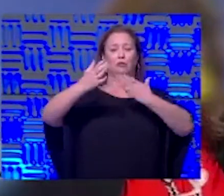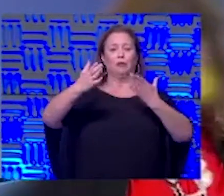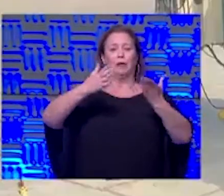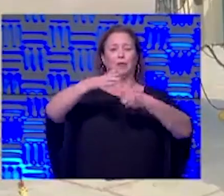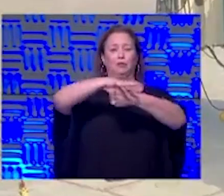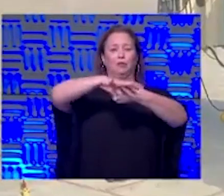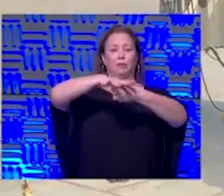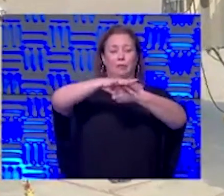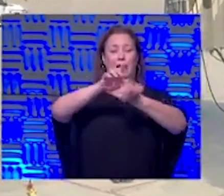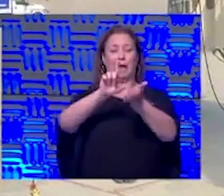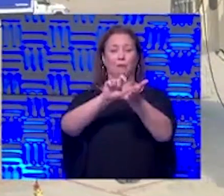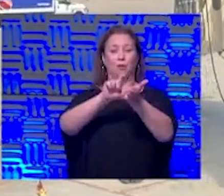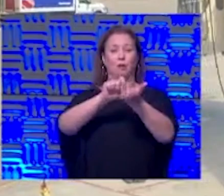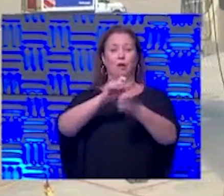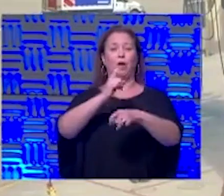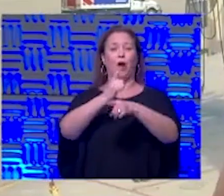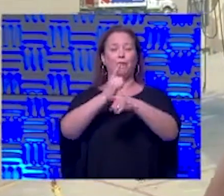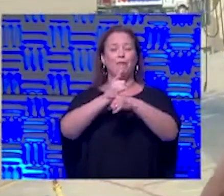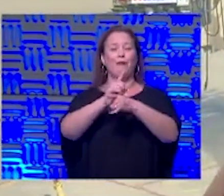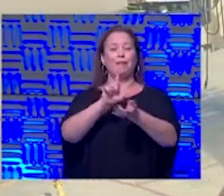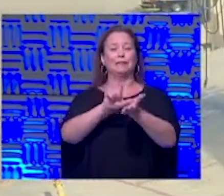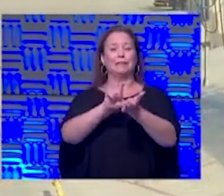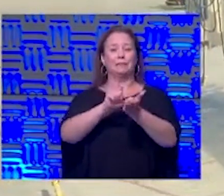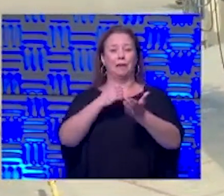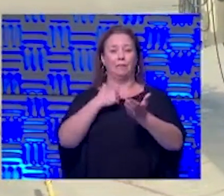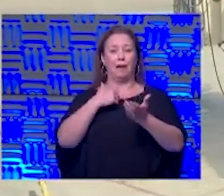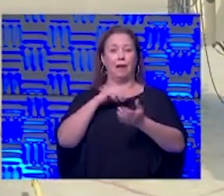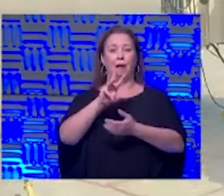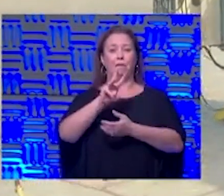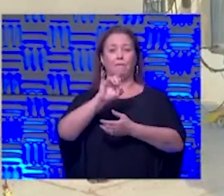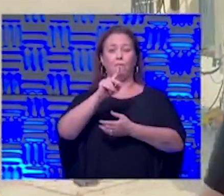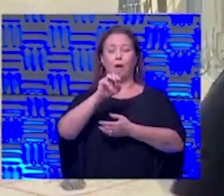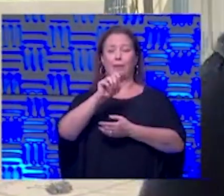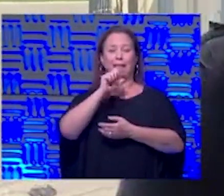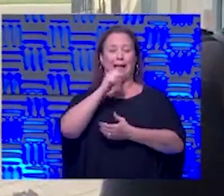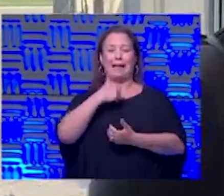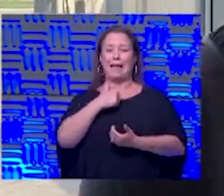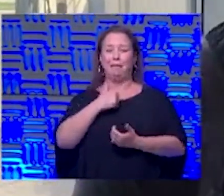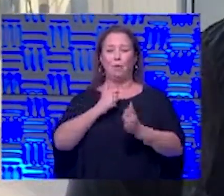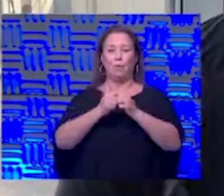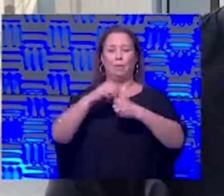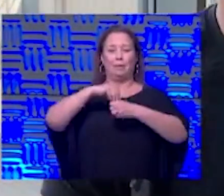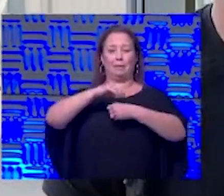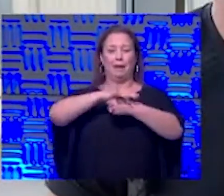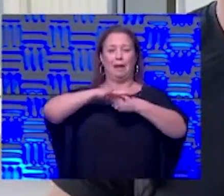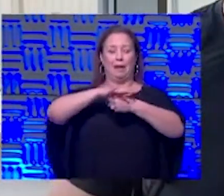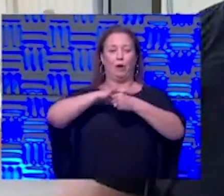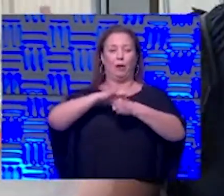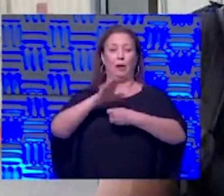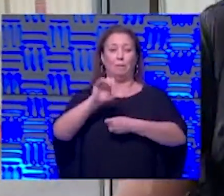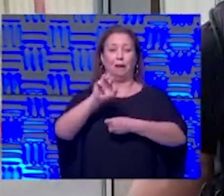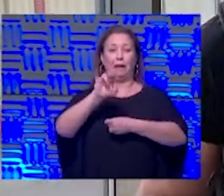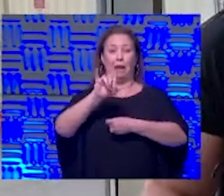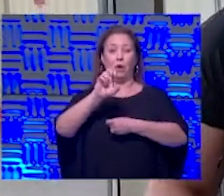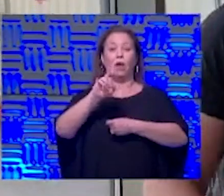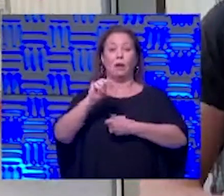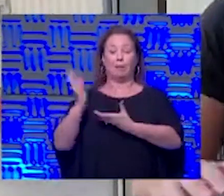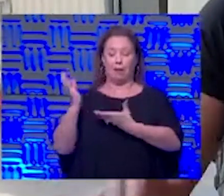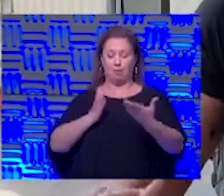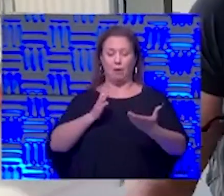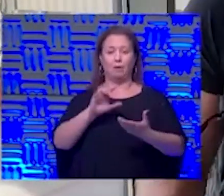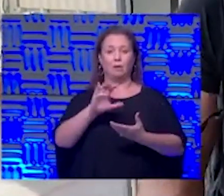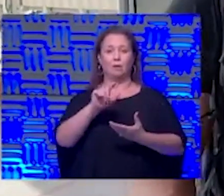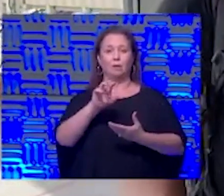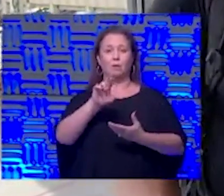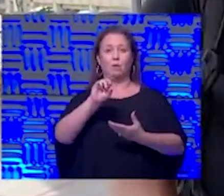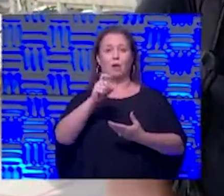have hand gel or alcohol sanitizer. I do have wipes. I didn't have them with me in my carry-on, but certainly I brought my own Clorox